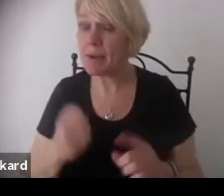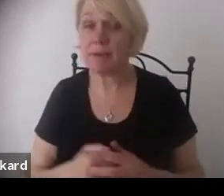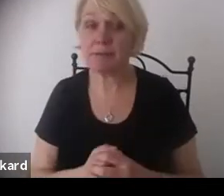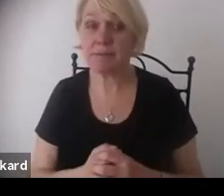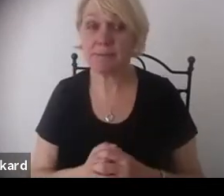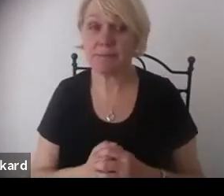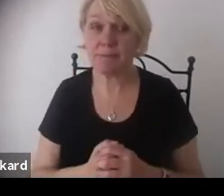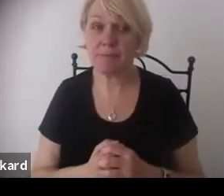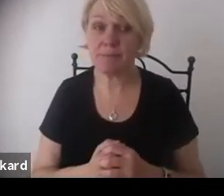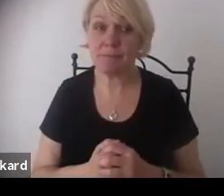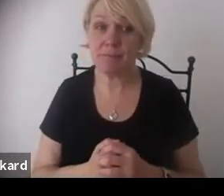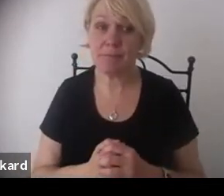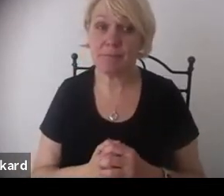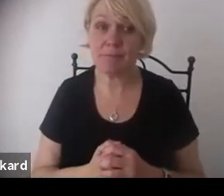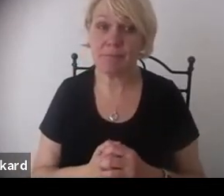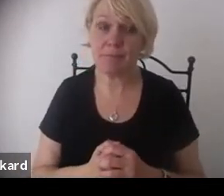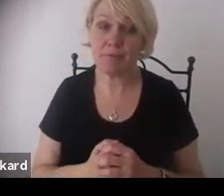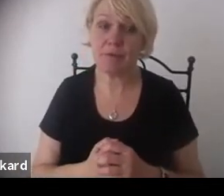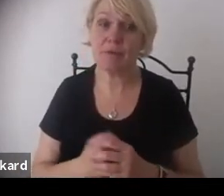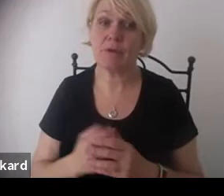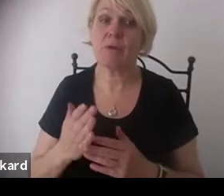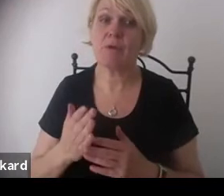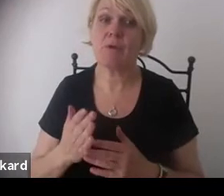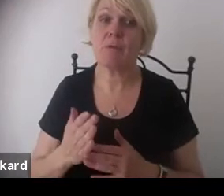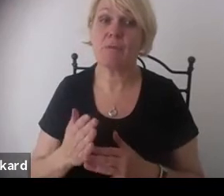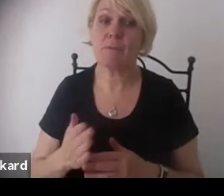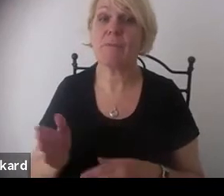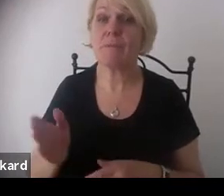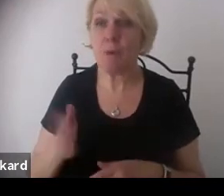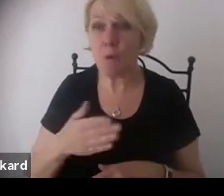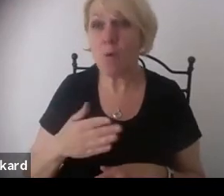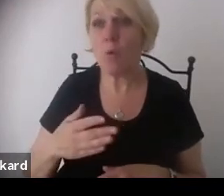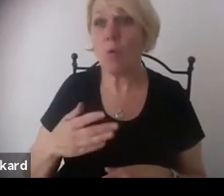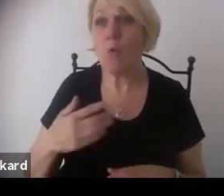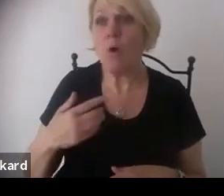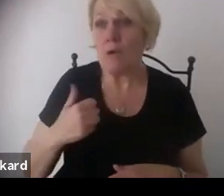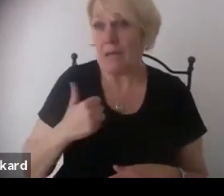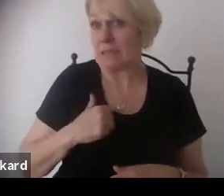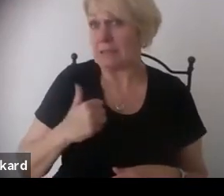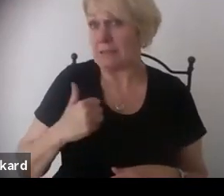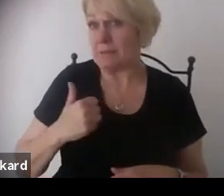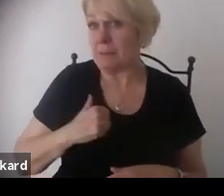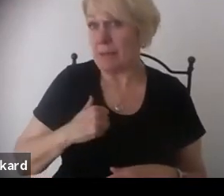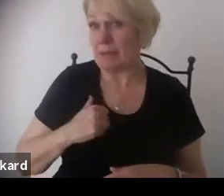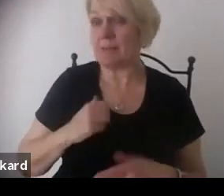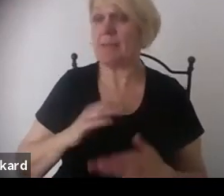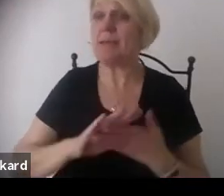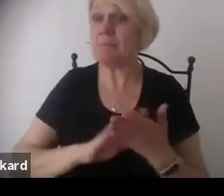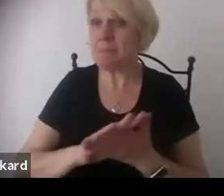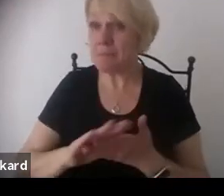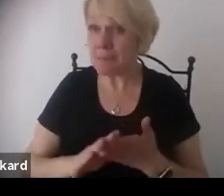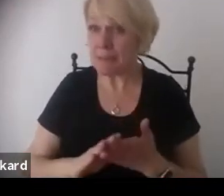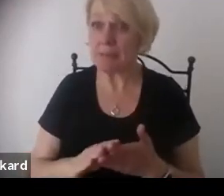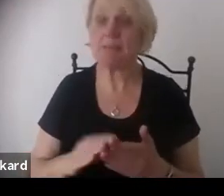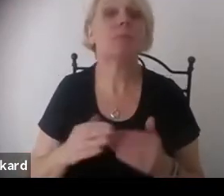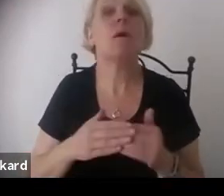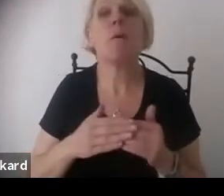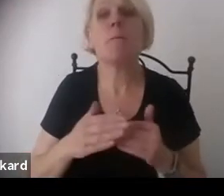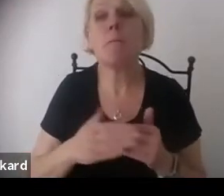All of those things we expect will impact on demand for our services. So we'll talk a bit more about